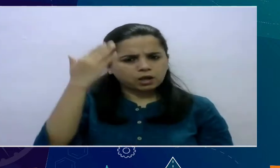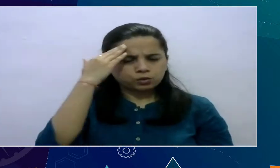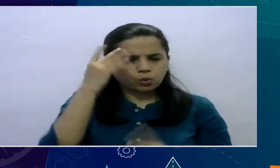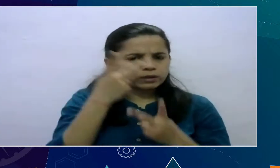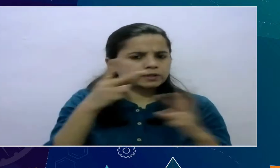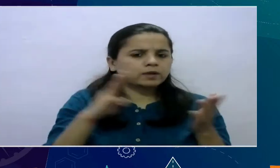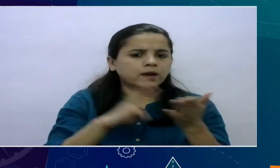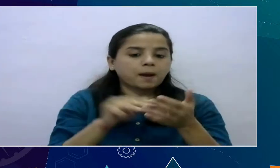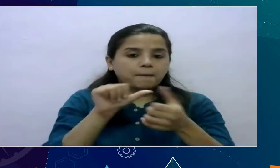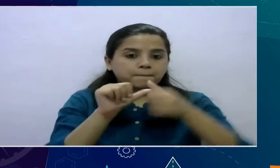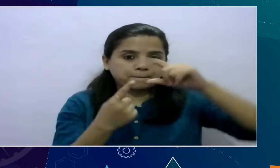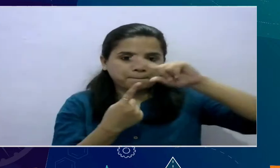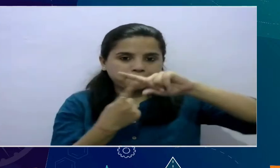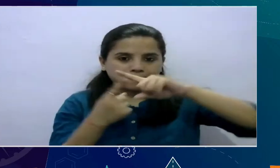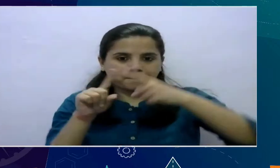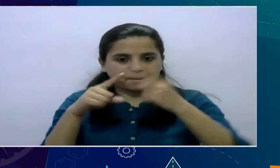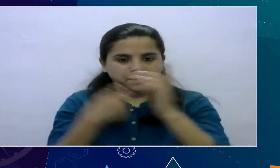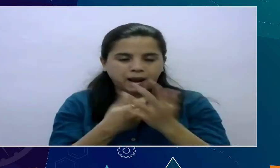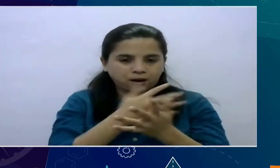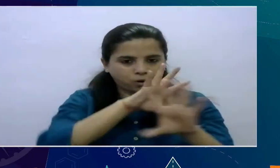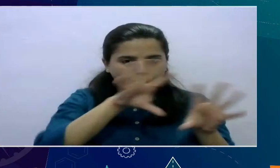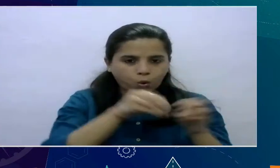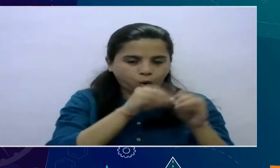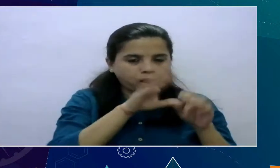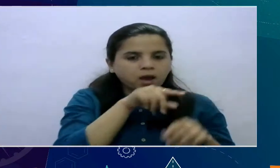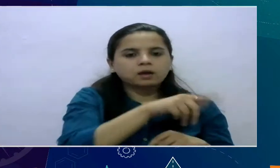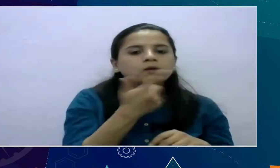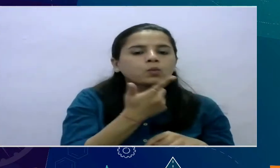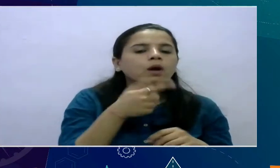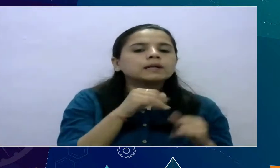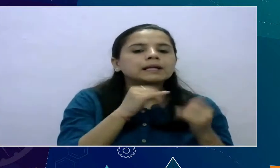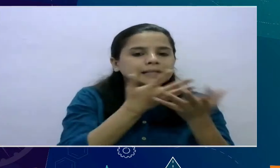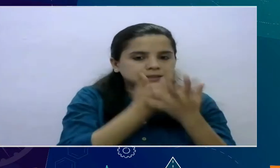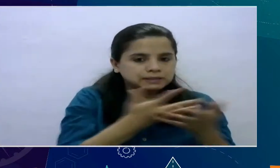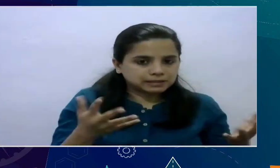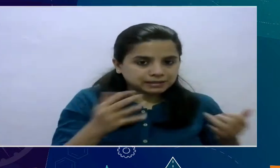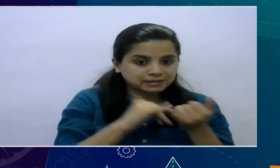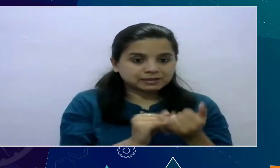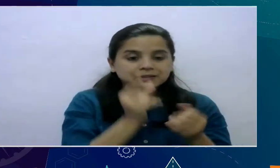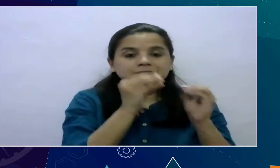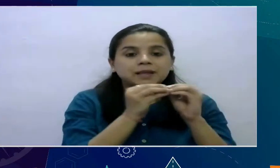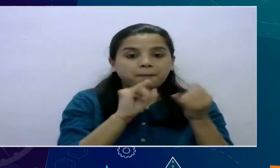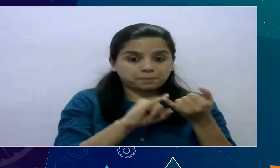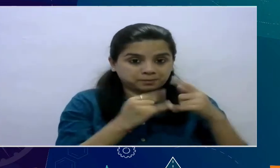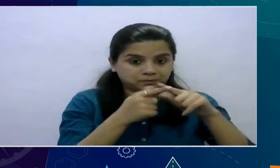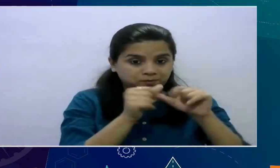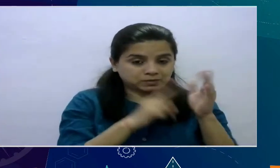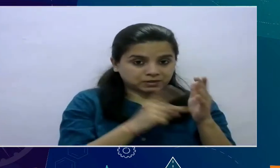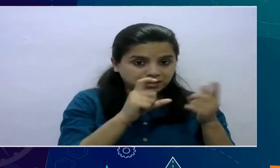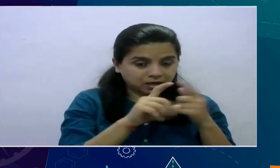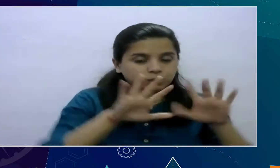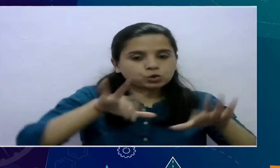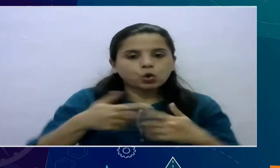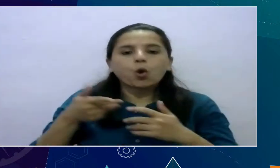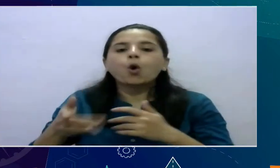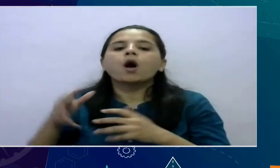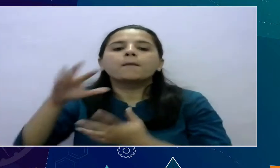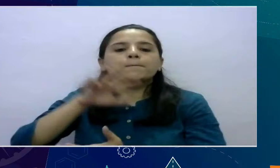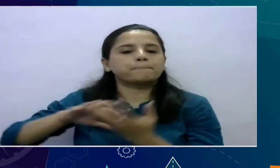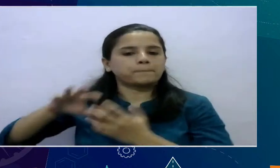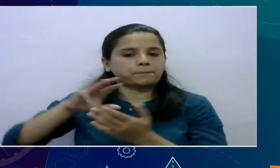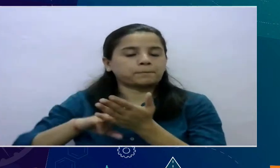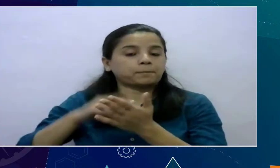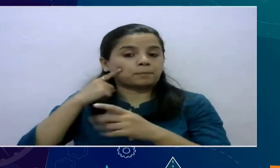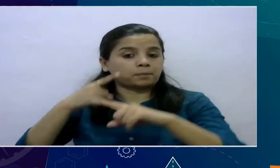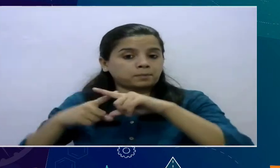classified as pure substance or as a mixture based on its composition. So our basic highlight is that composition